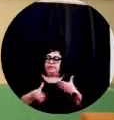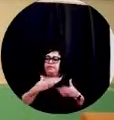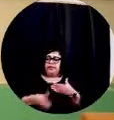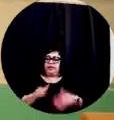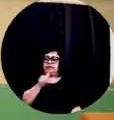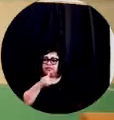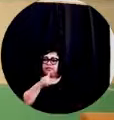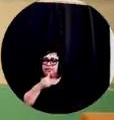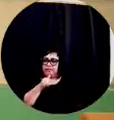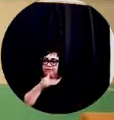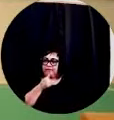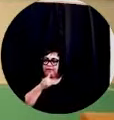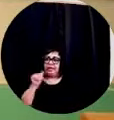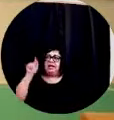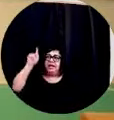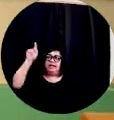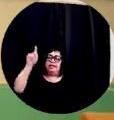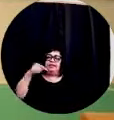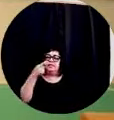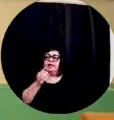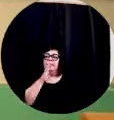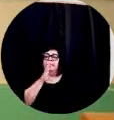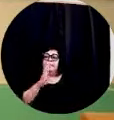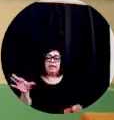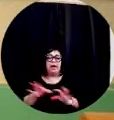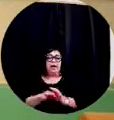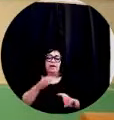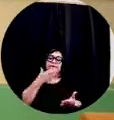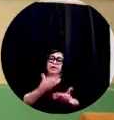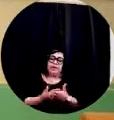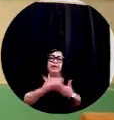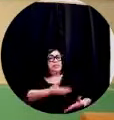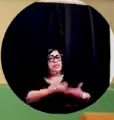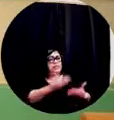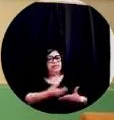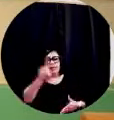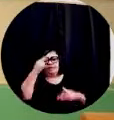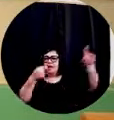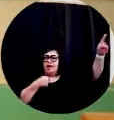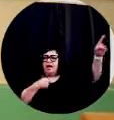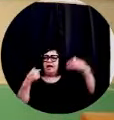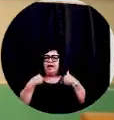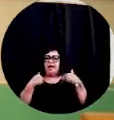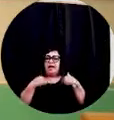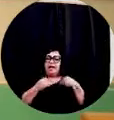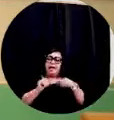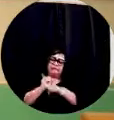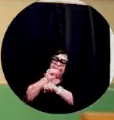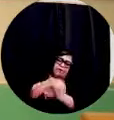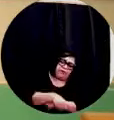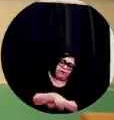he said, be of good cheer, for I have overcome the